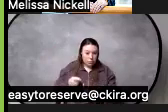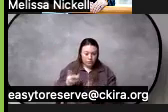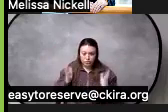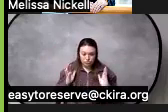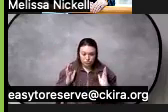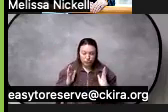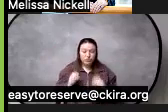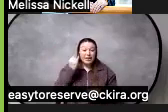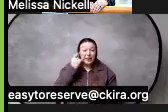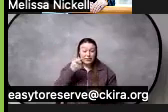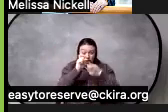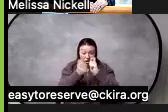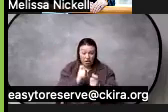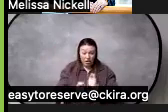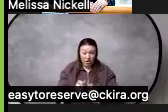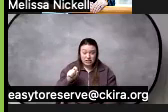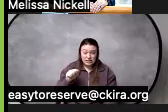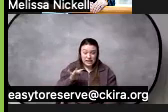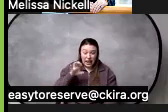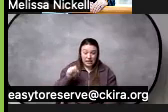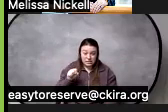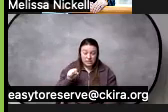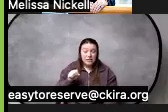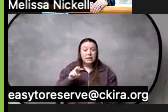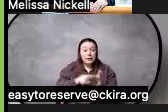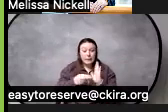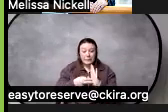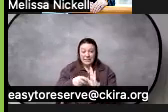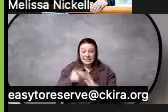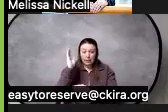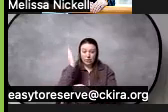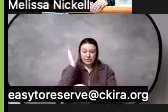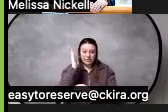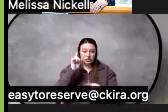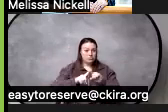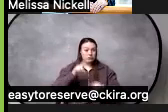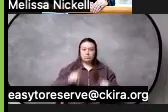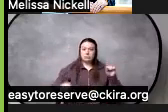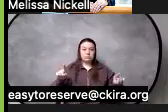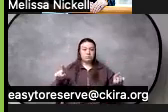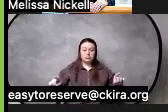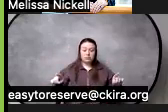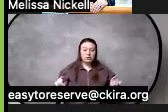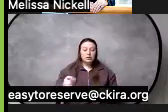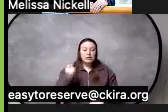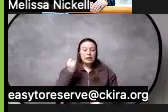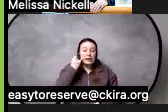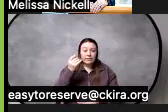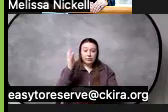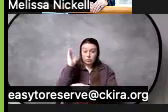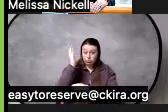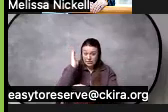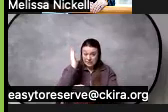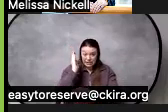styles, that makes the presentation look ununified. Further, busy presentations, they divert the audience